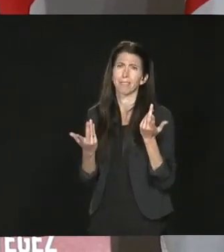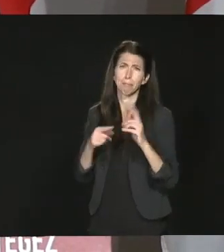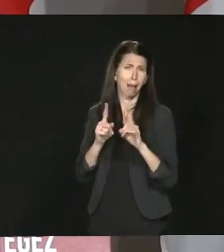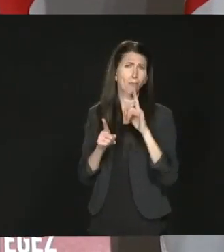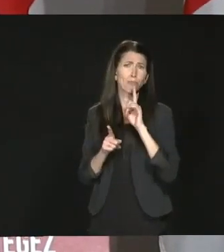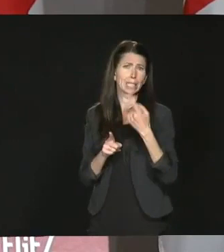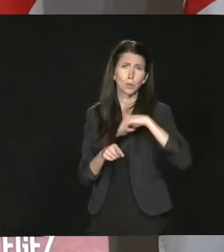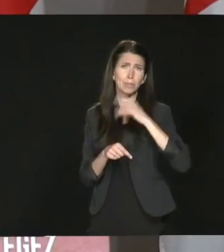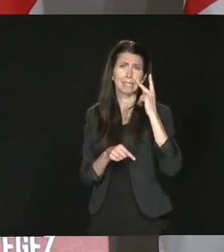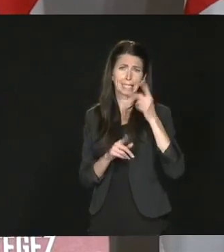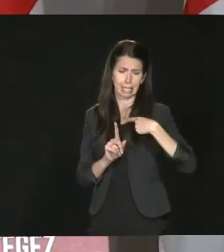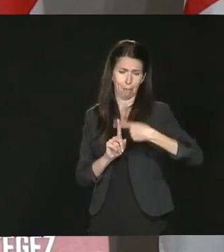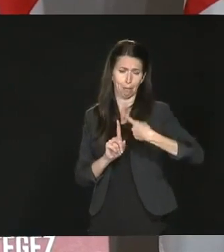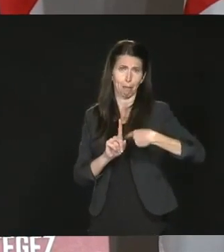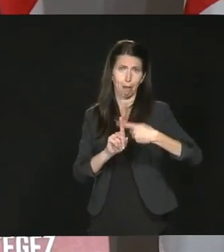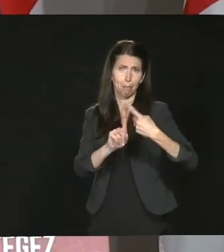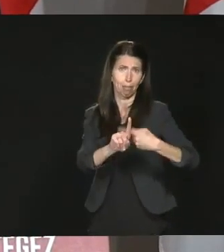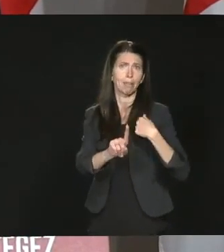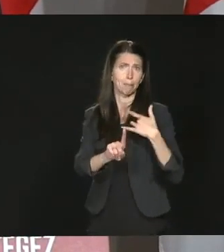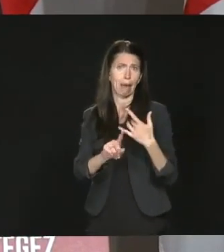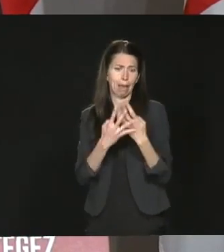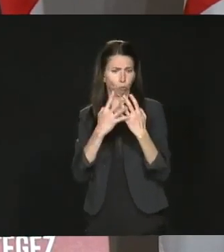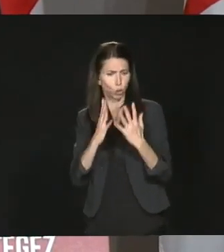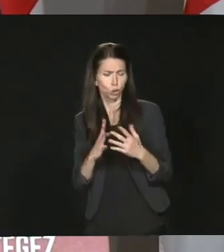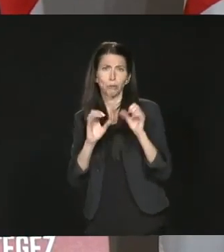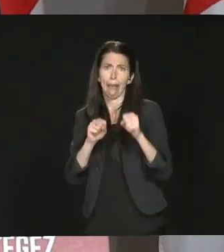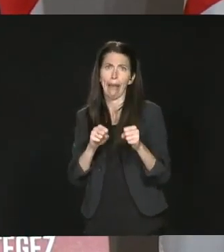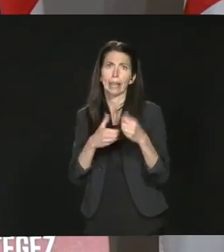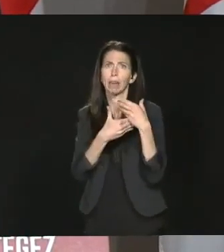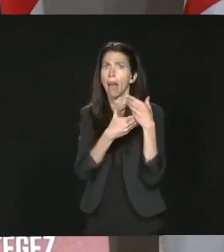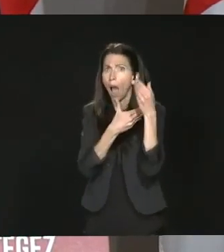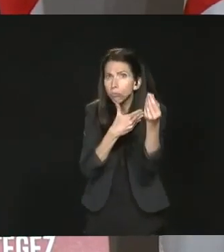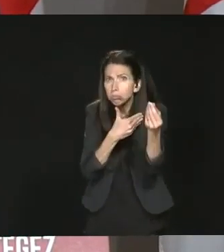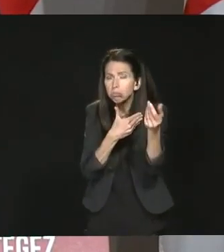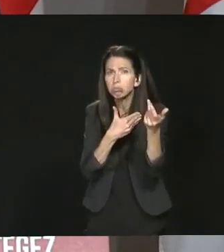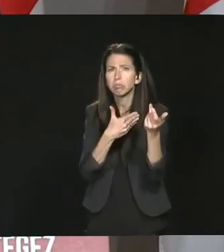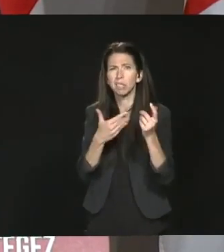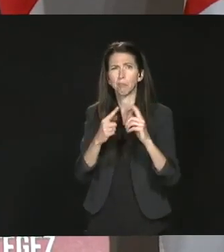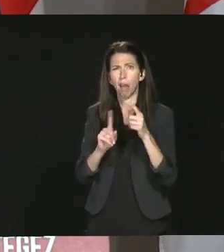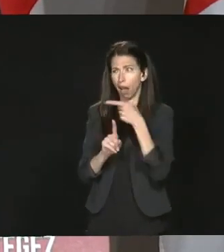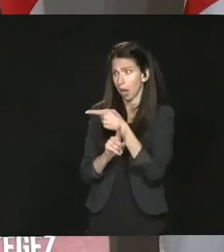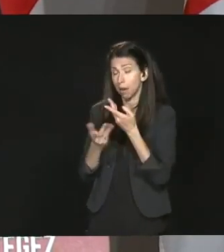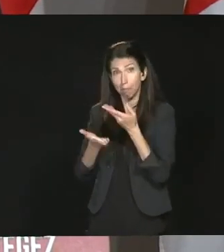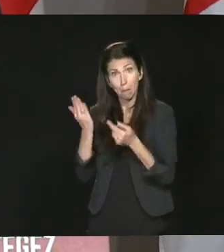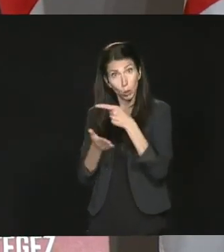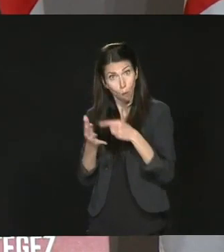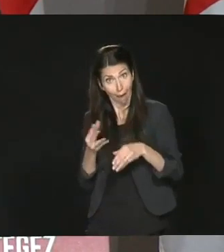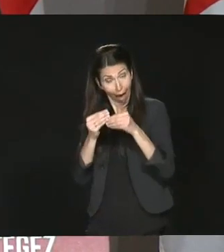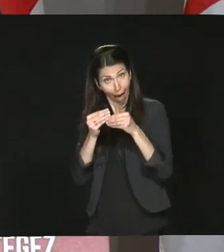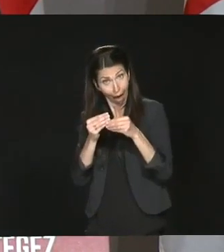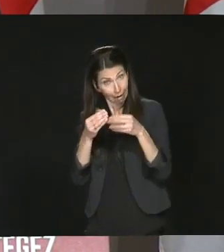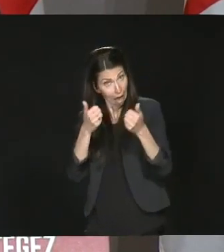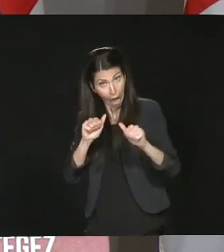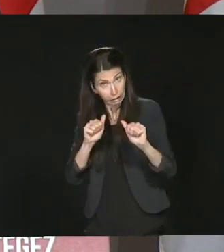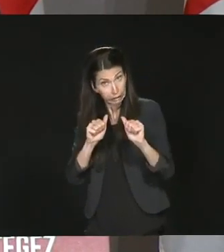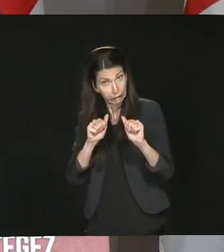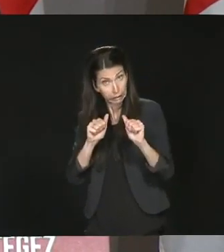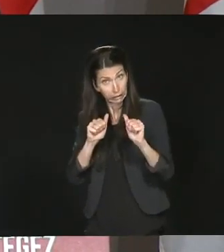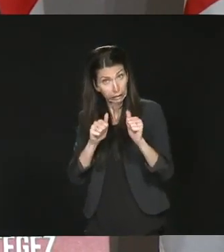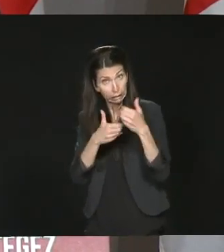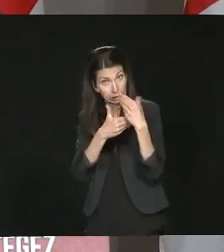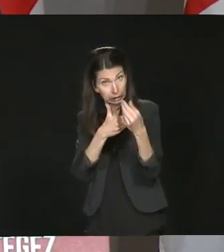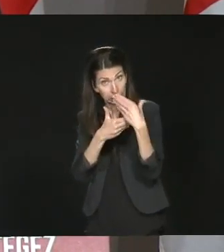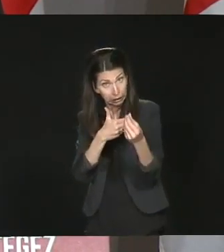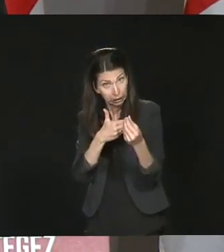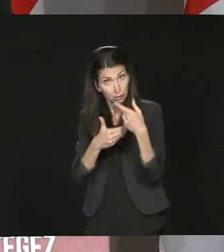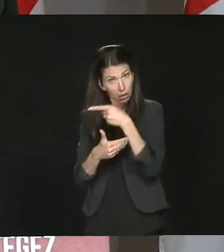sure whether or not there's additional releases going on above and beyond that number that you want to fill us in on. But beyond that, obviously, there's a